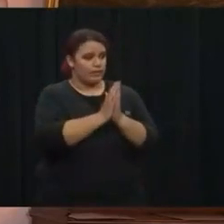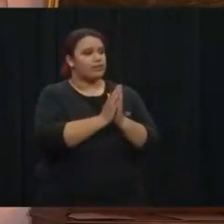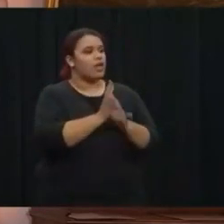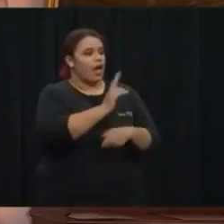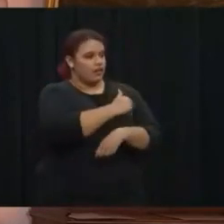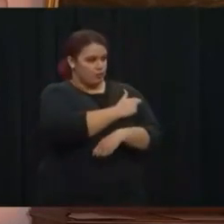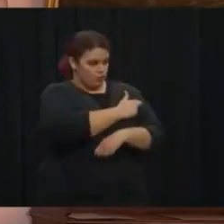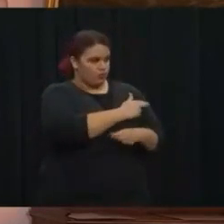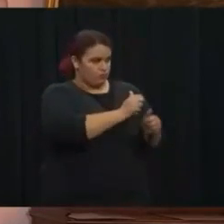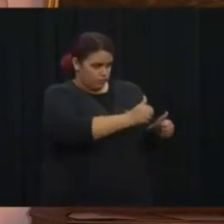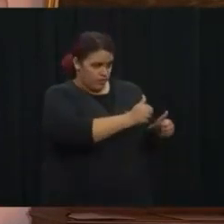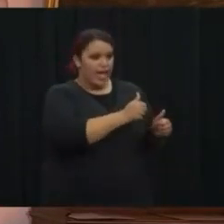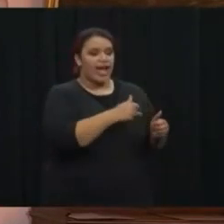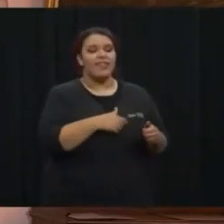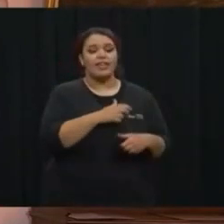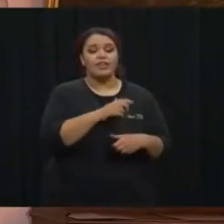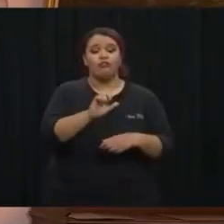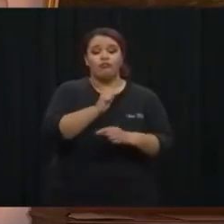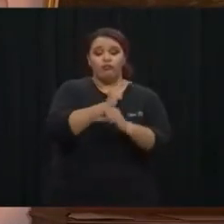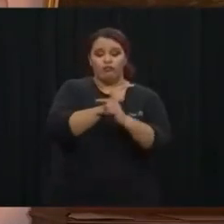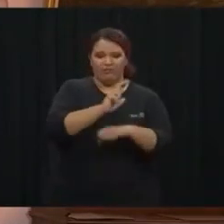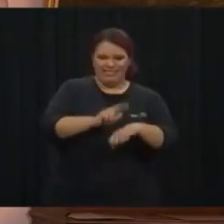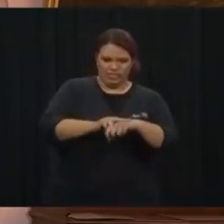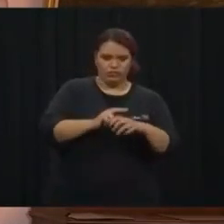somewhere, because we're all in this together.